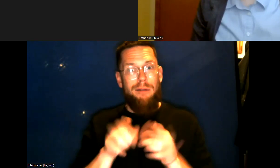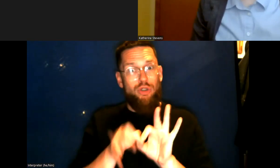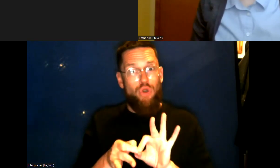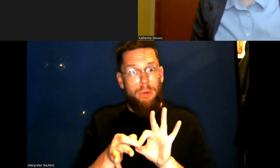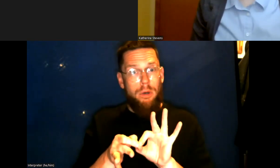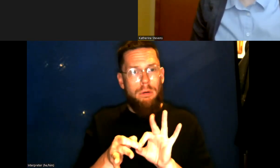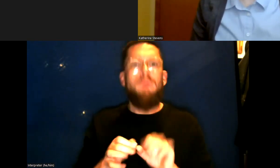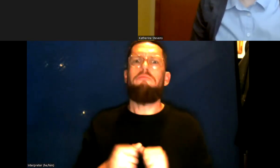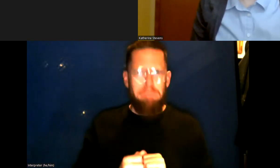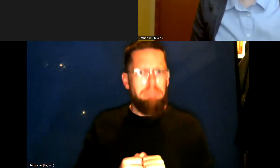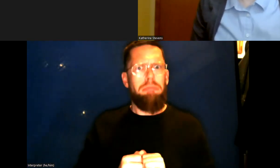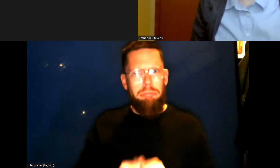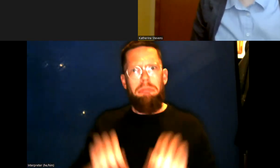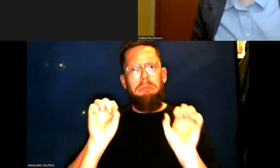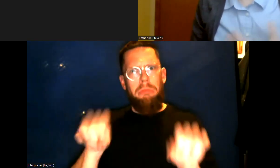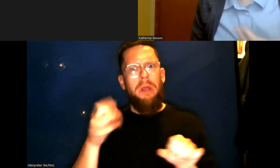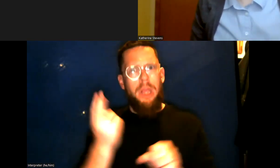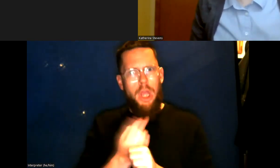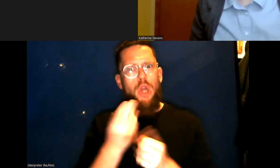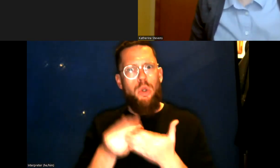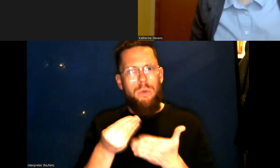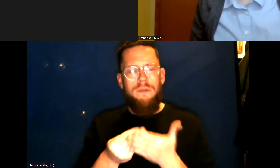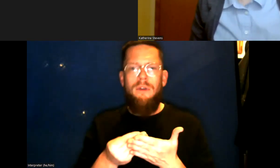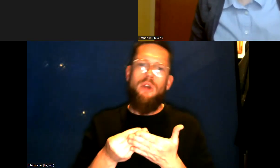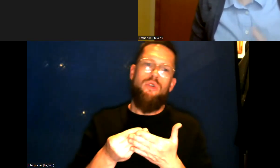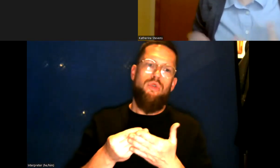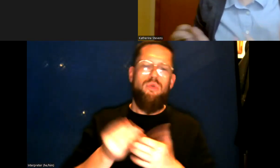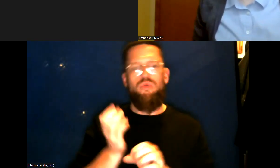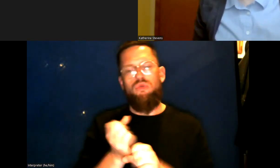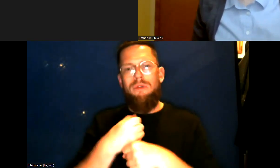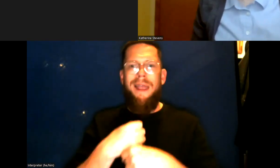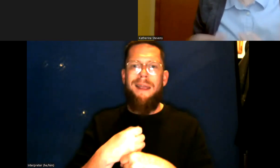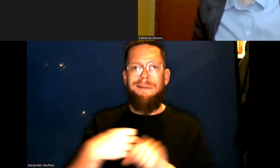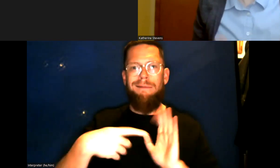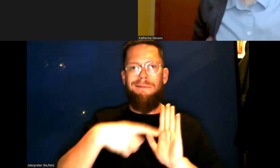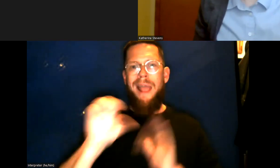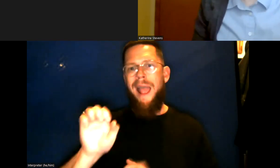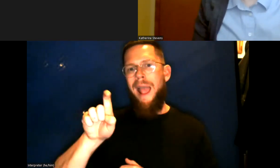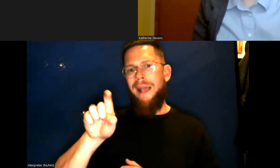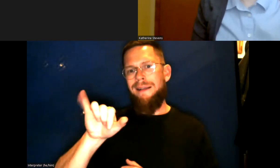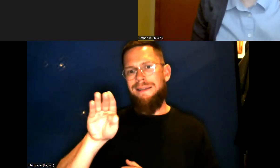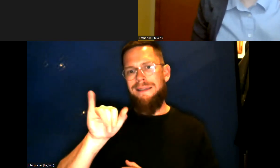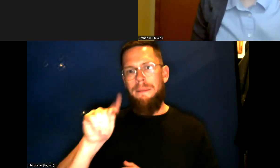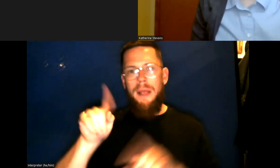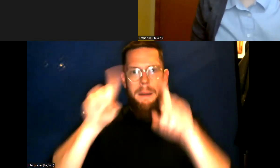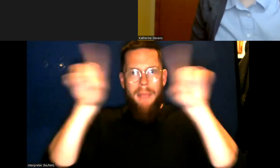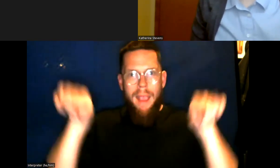Yes, you can use the funds to, you know, create exhibit panels, anything related